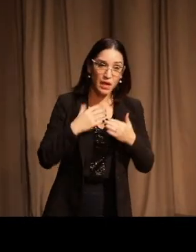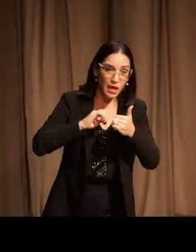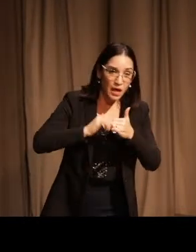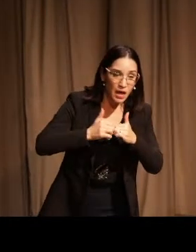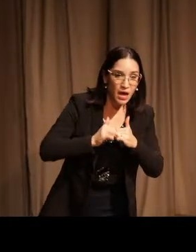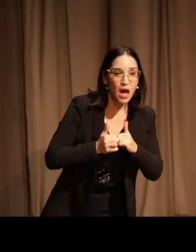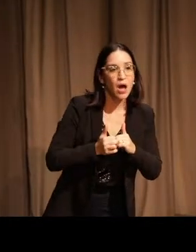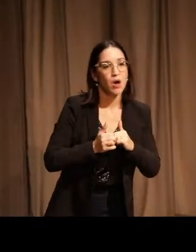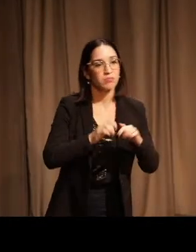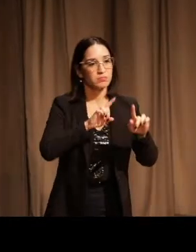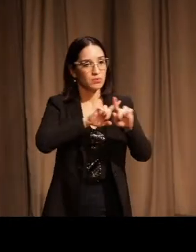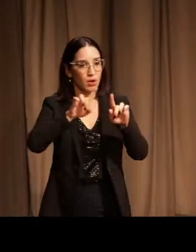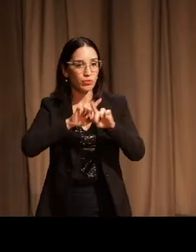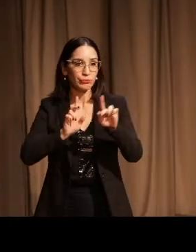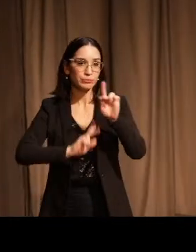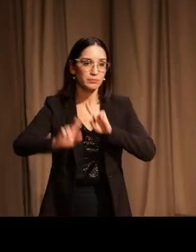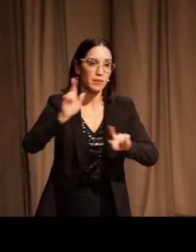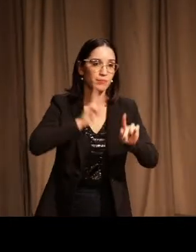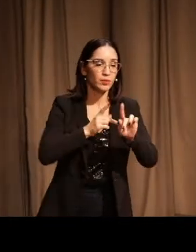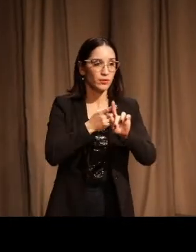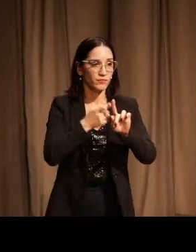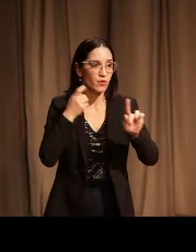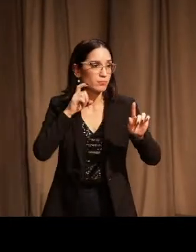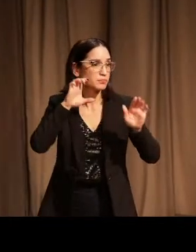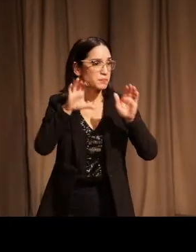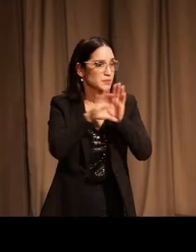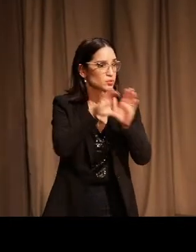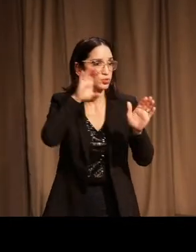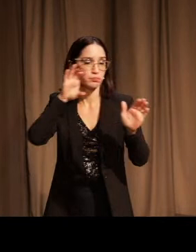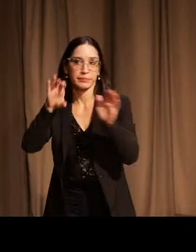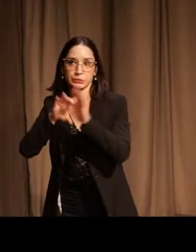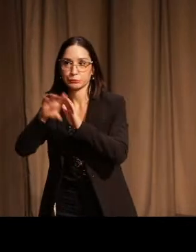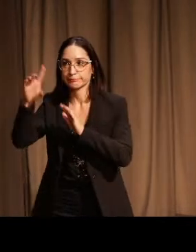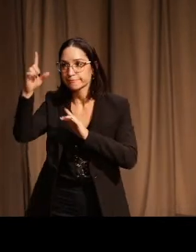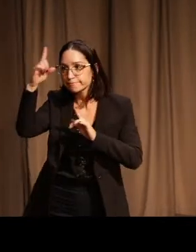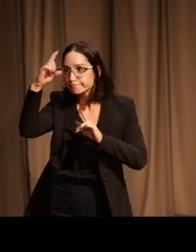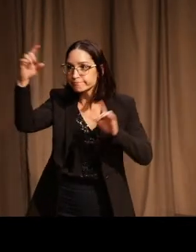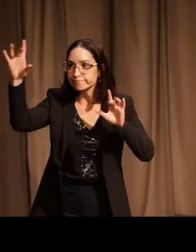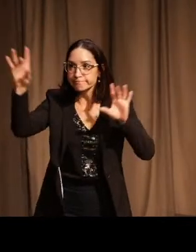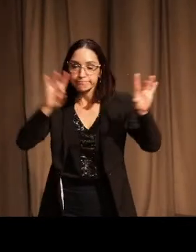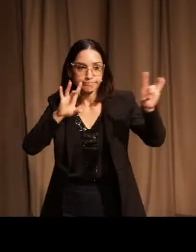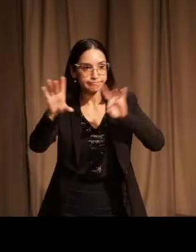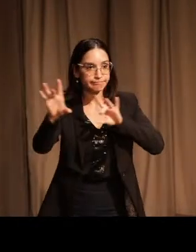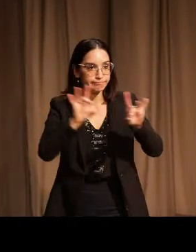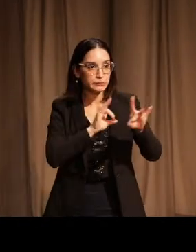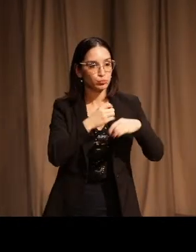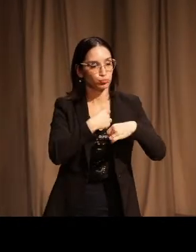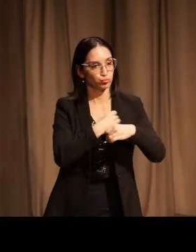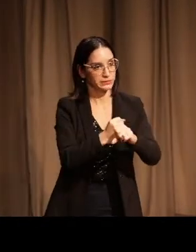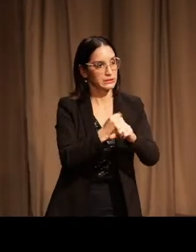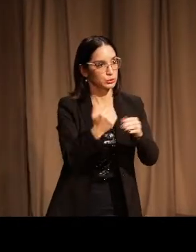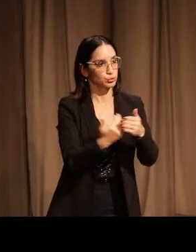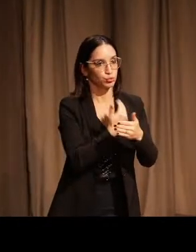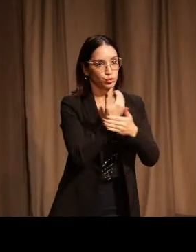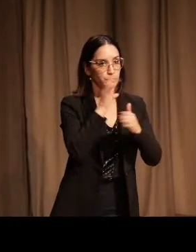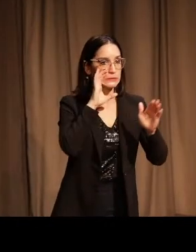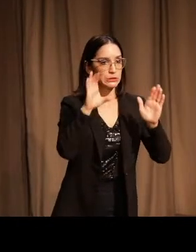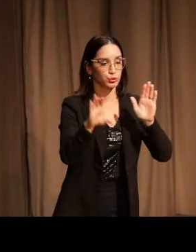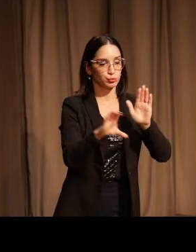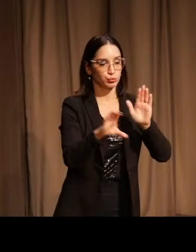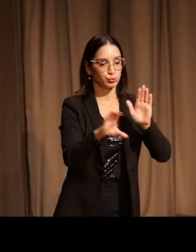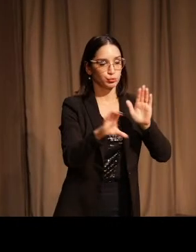I take a photo and paint it later. Now in the second part, you can move